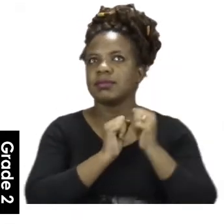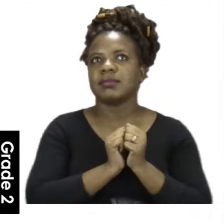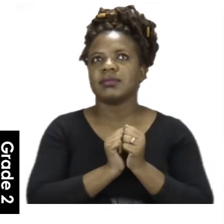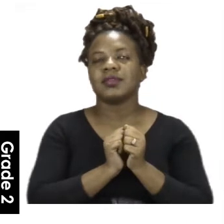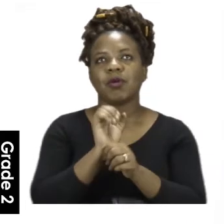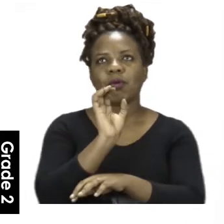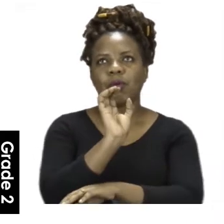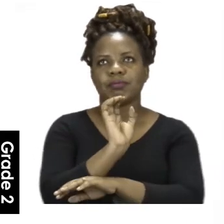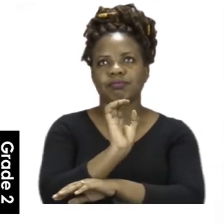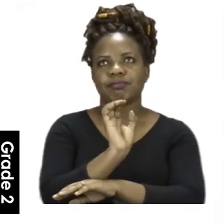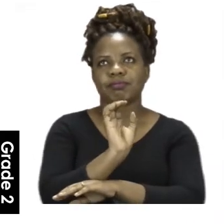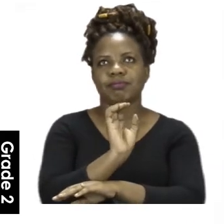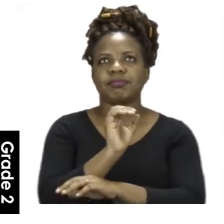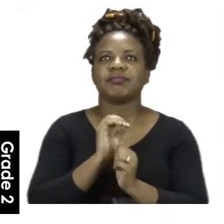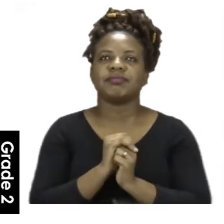computer,